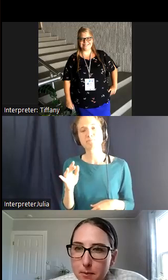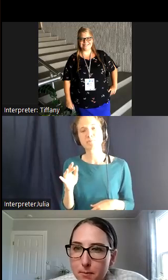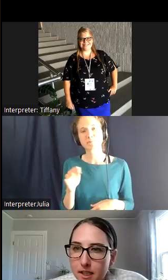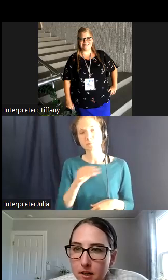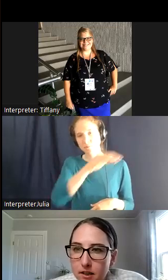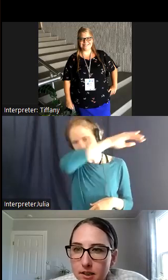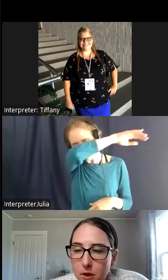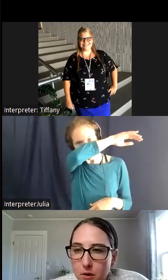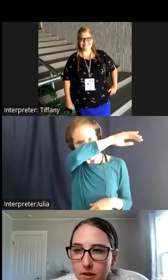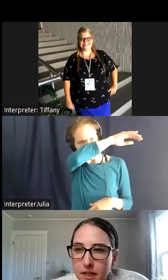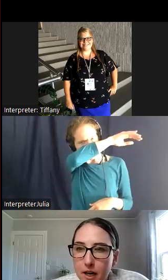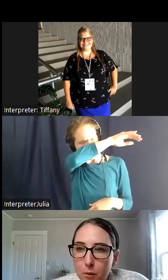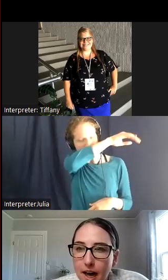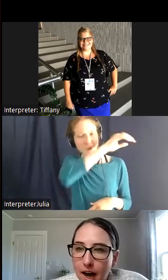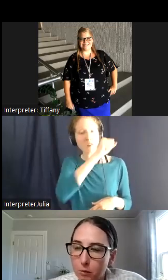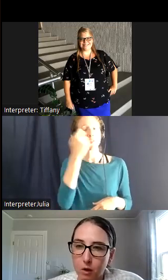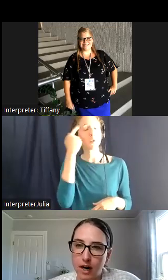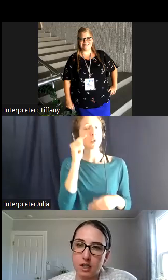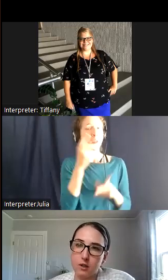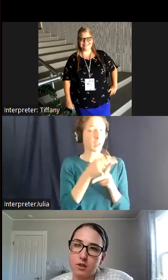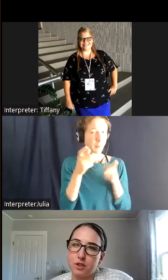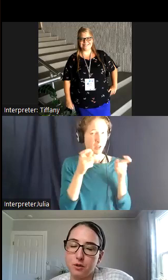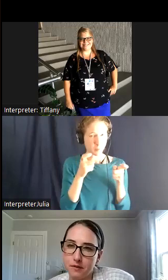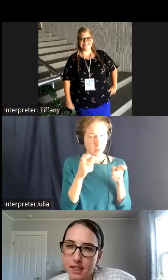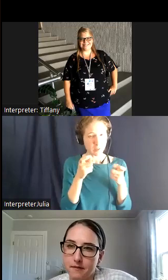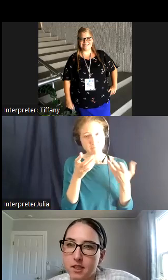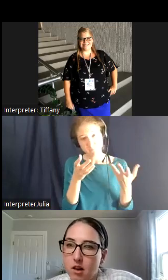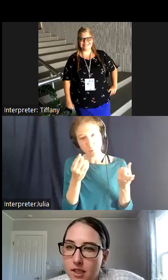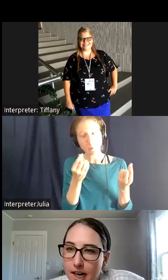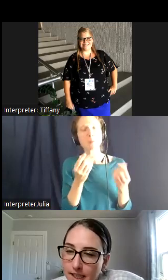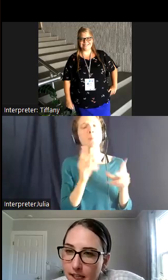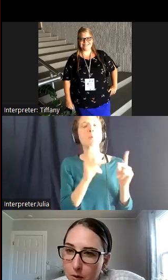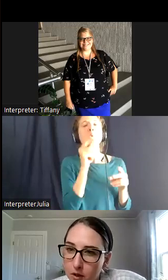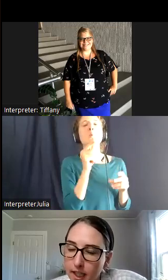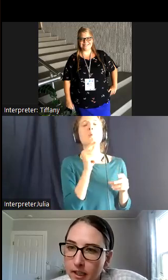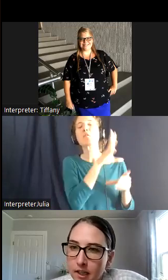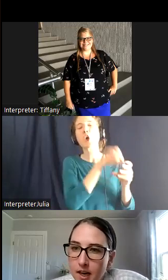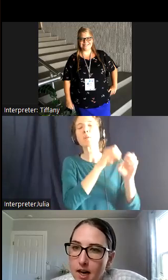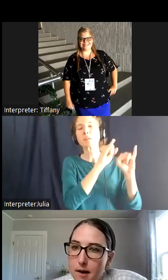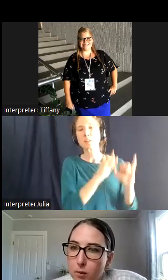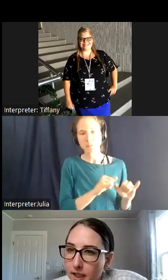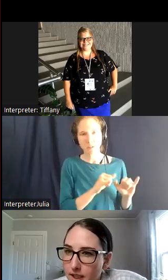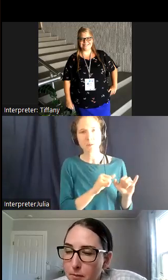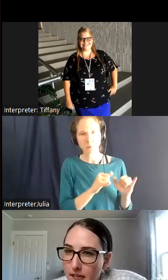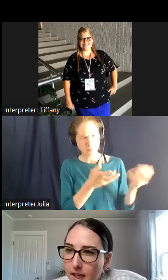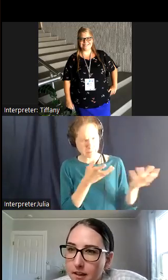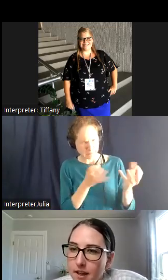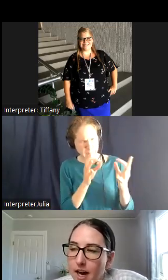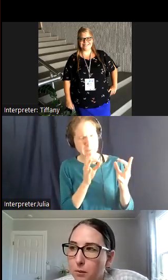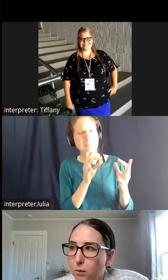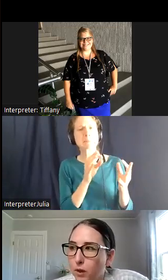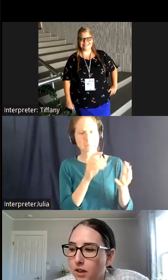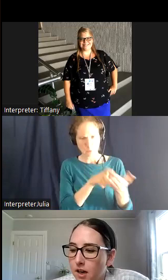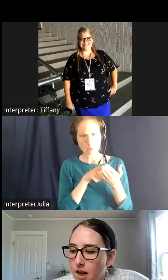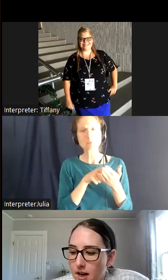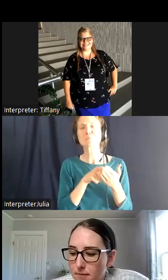care management, based on stakeholder feedback, we had required those 2 face-to-face contacts annually. Reason being